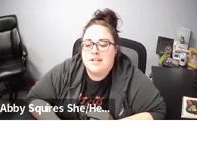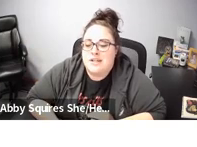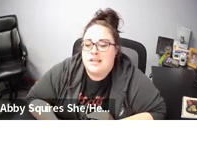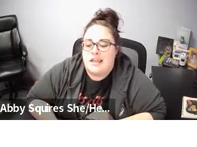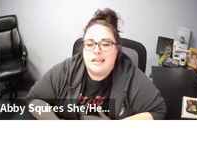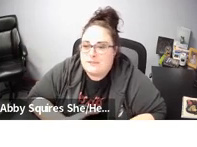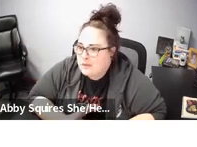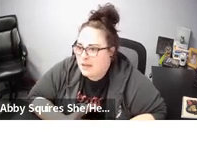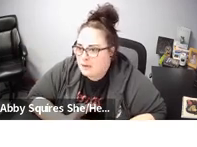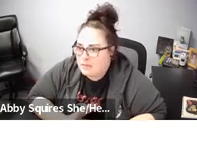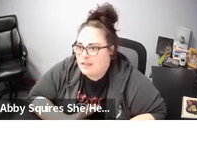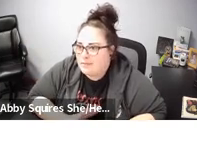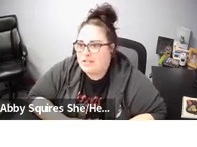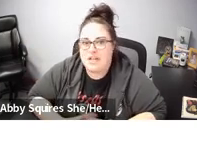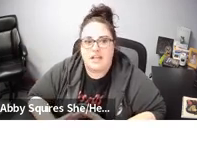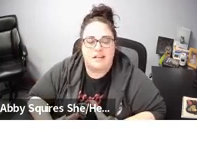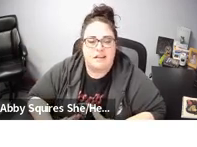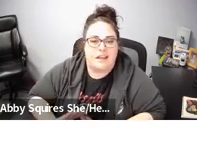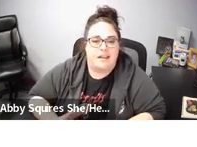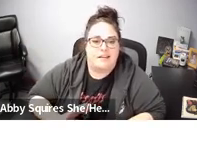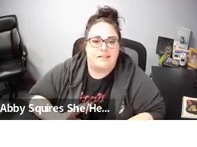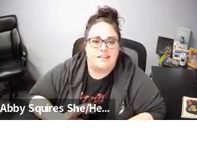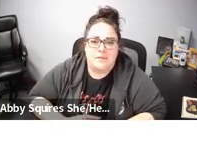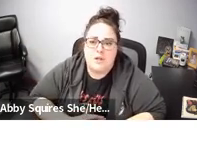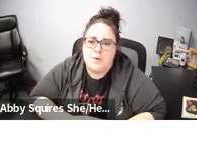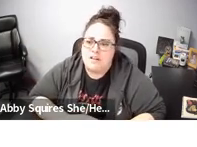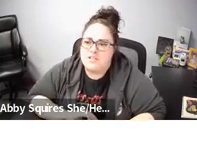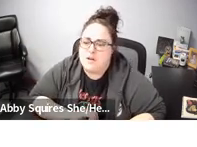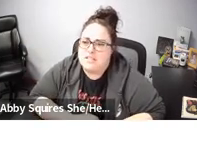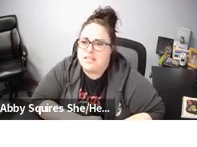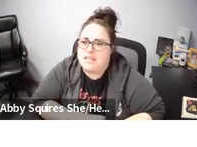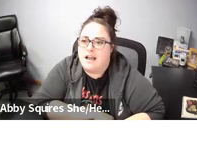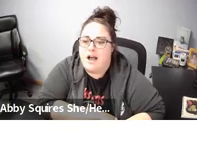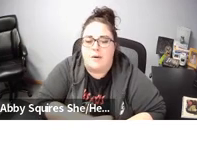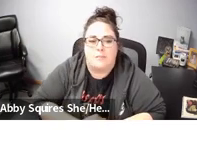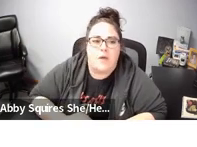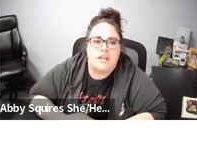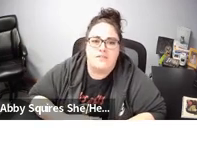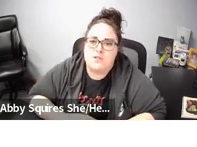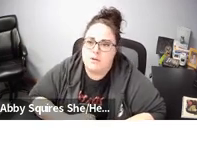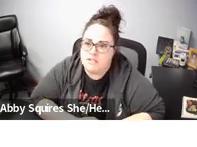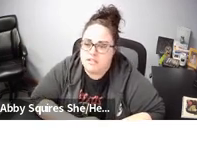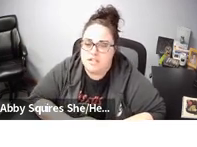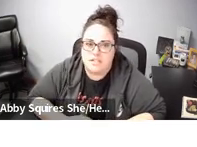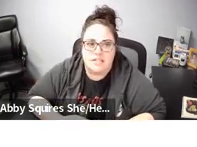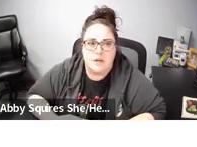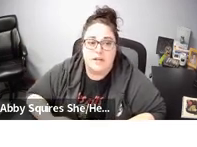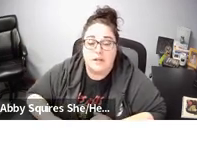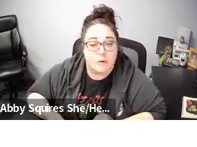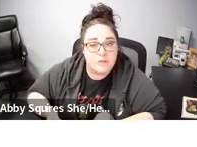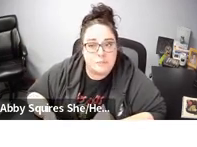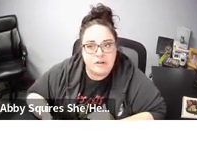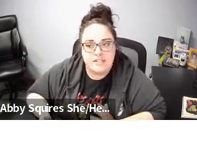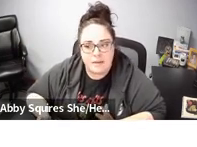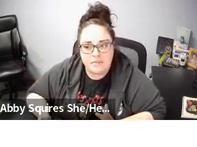and any feedback would be appreciated, and let me know what else you want to see, any future presentations. I know I